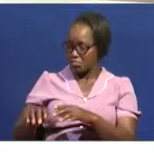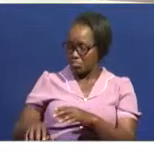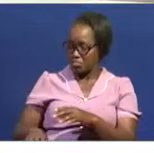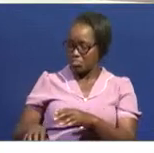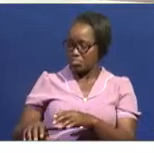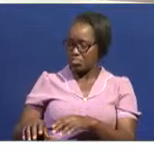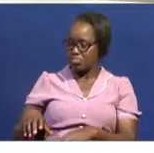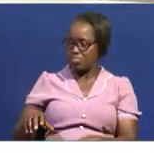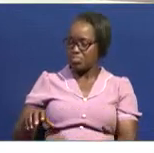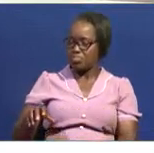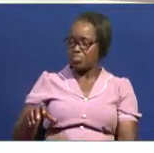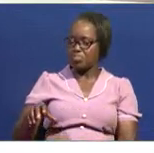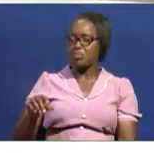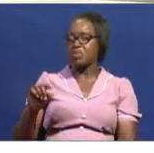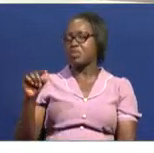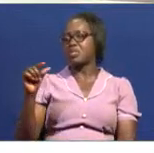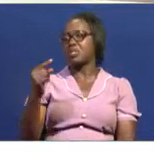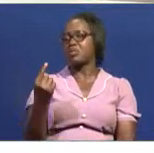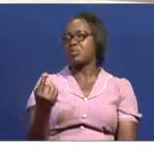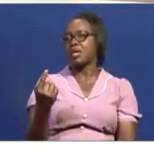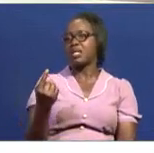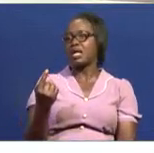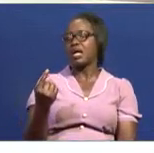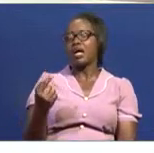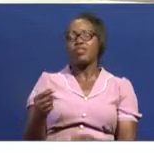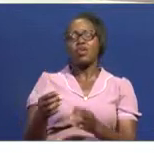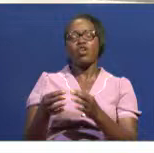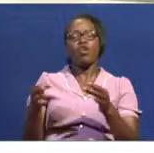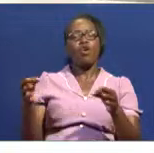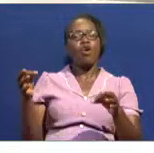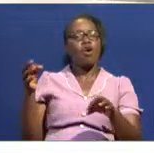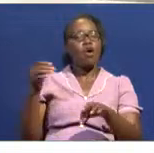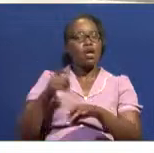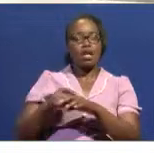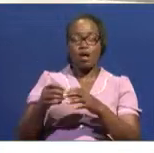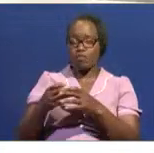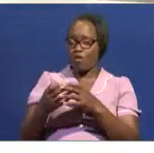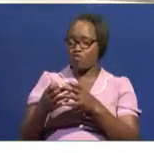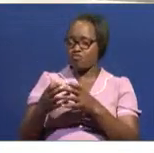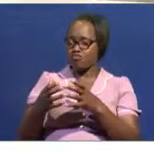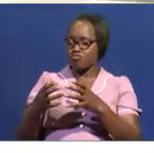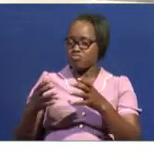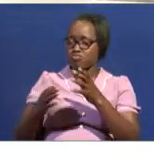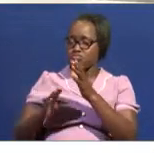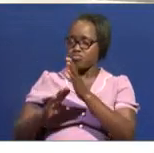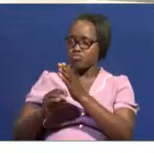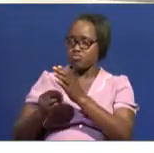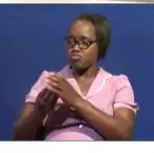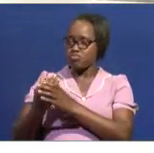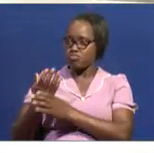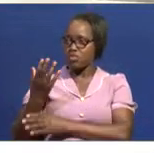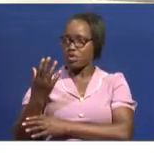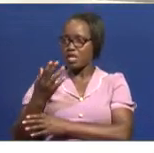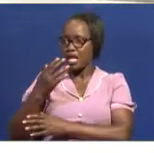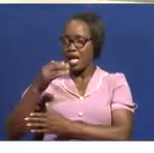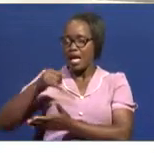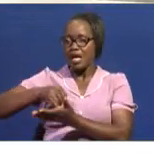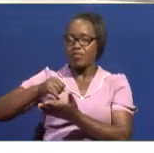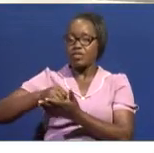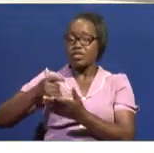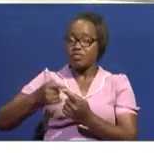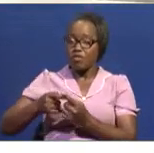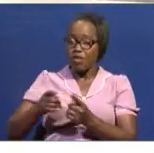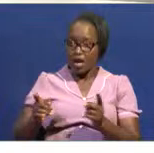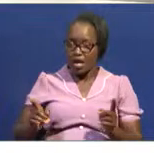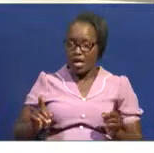playing tennis in, let's say, grade 1, they have a long time of growth. And for me, my emphasis will be for